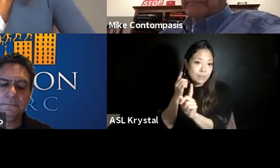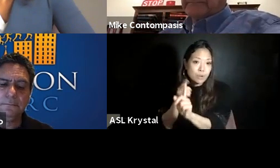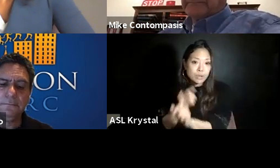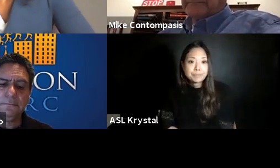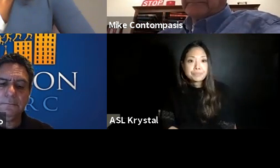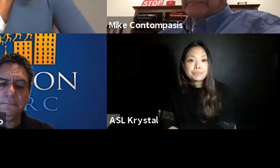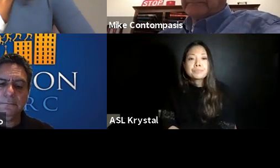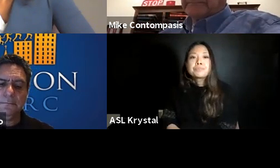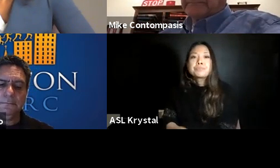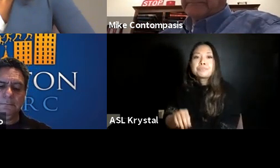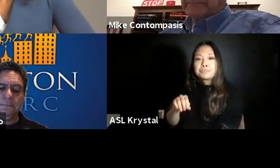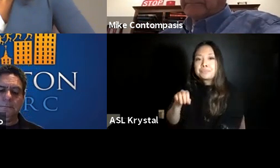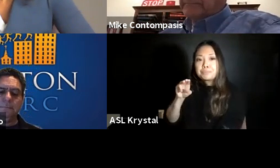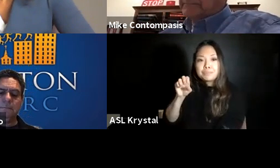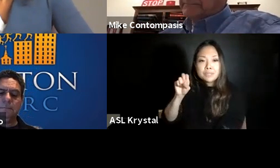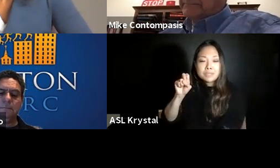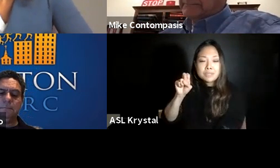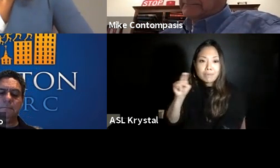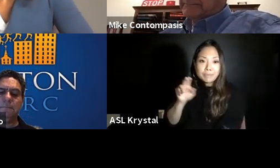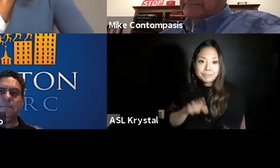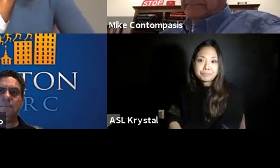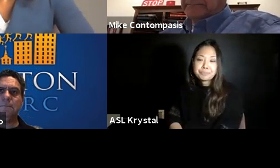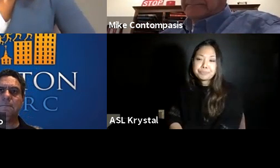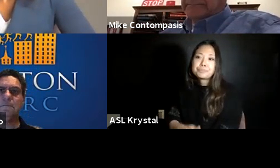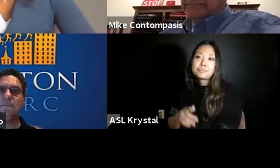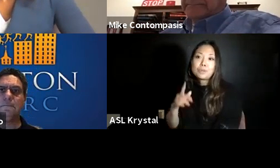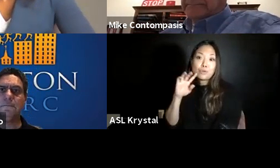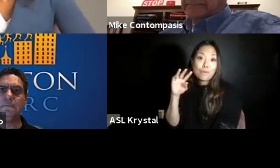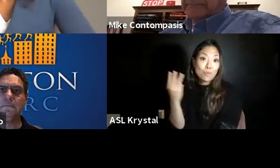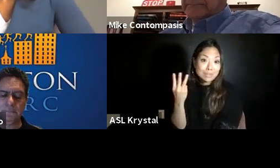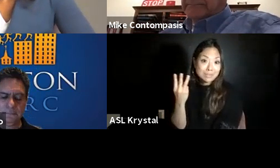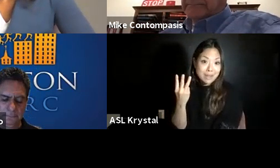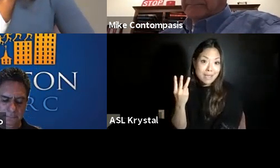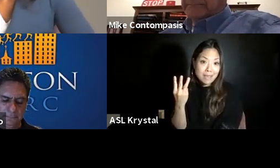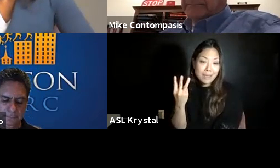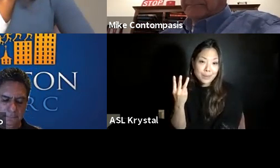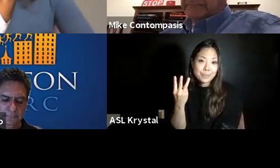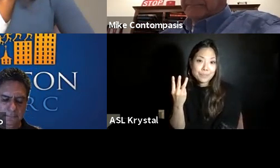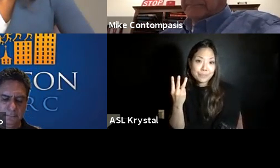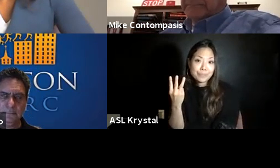Wednesday, my only, so this is where I will weigh in, right?